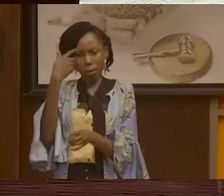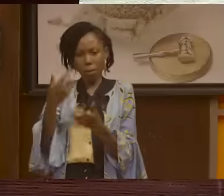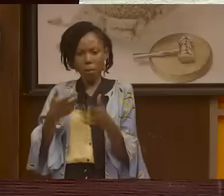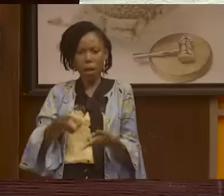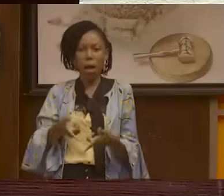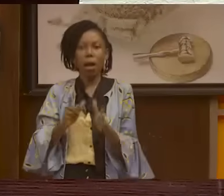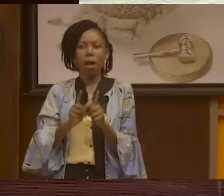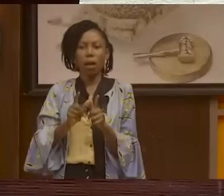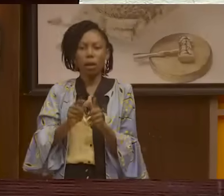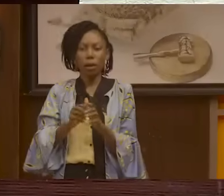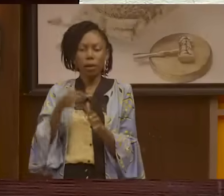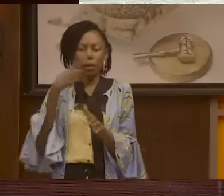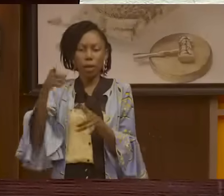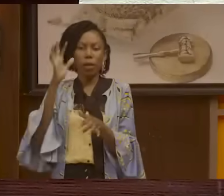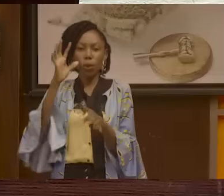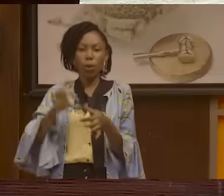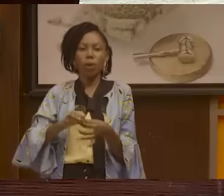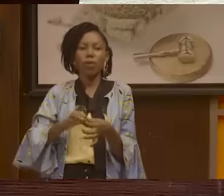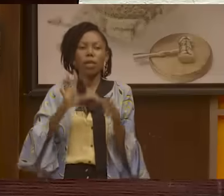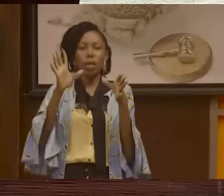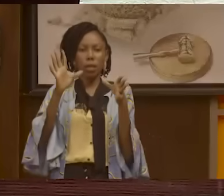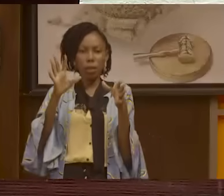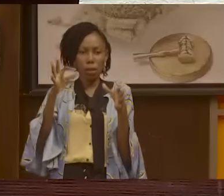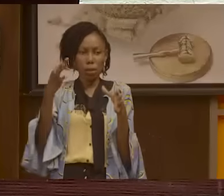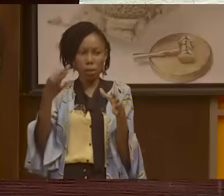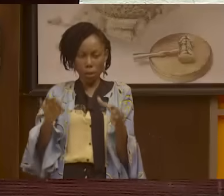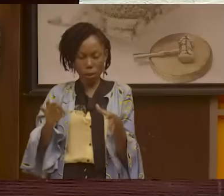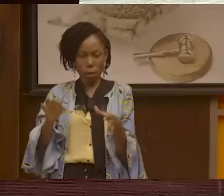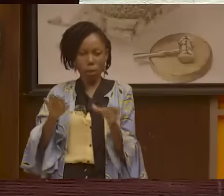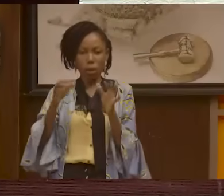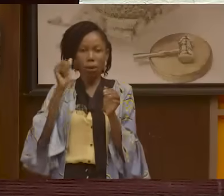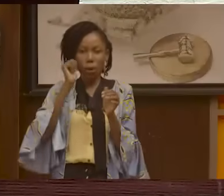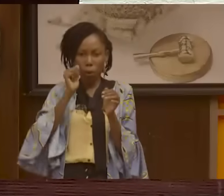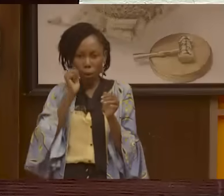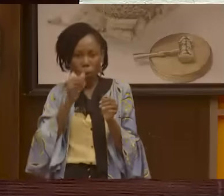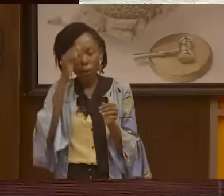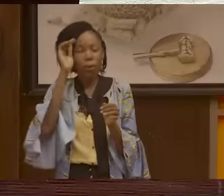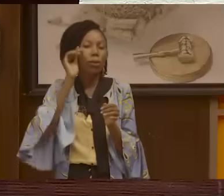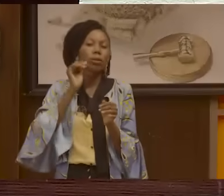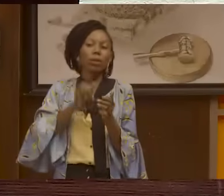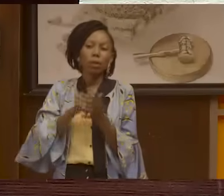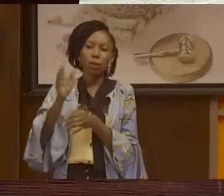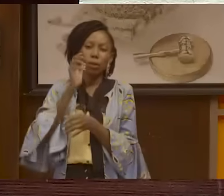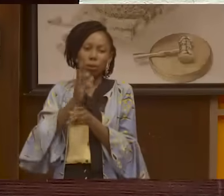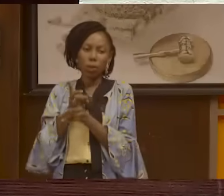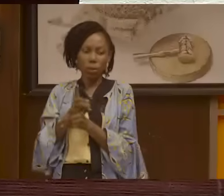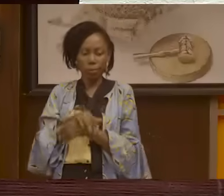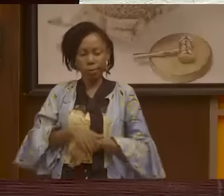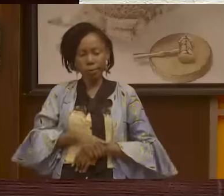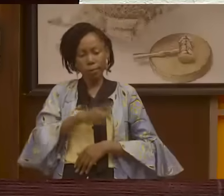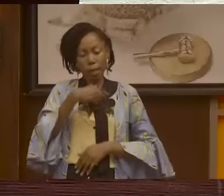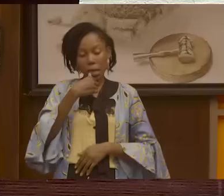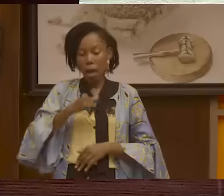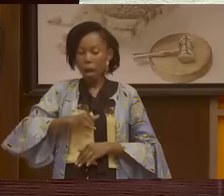that she can only release the boy, that she will take care of the girl. And I told my brother I'm